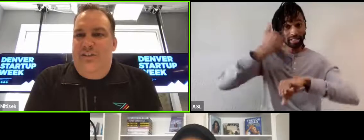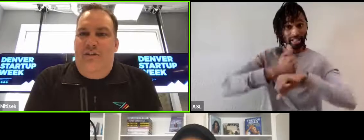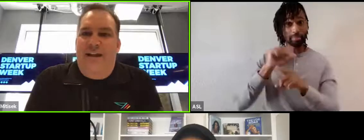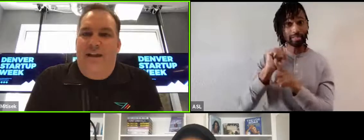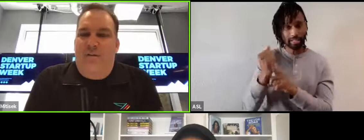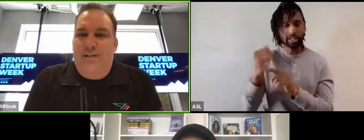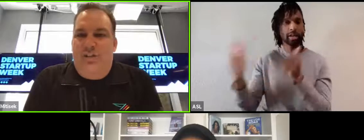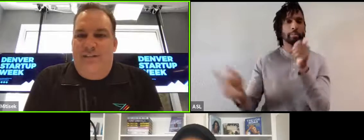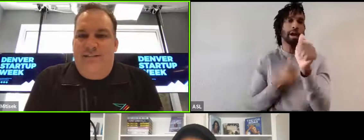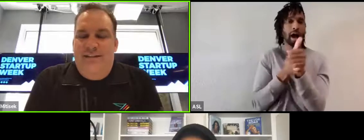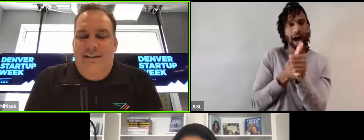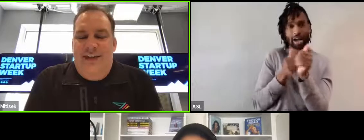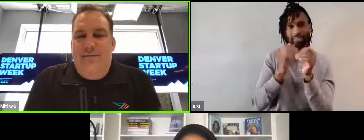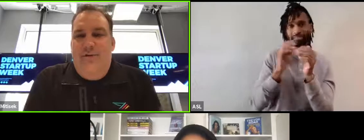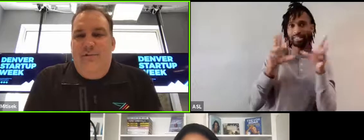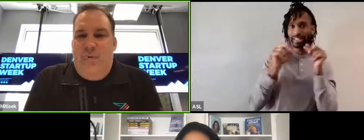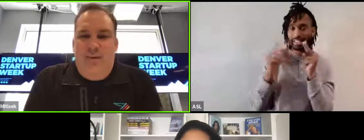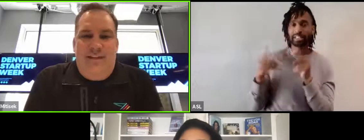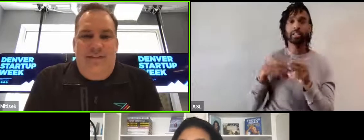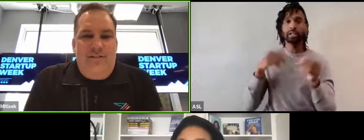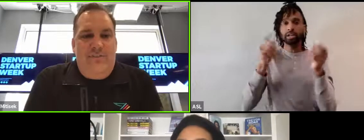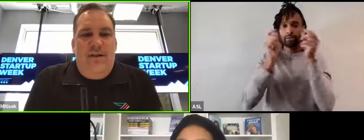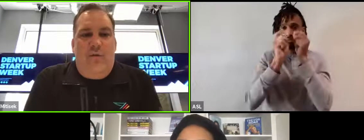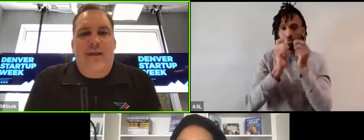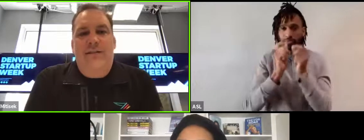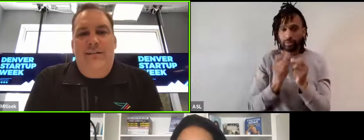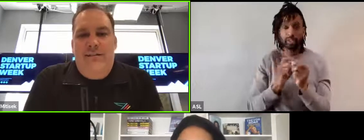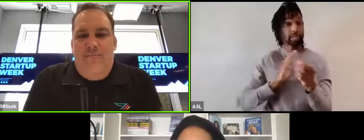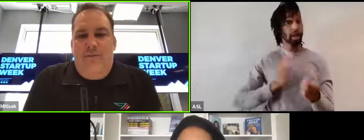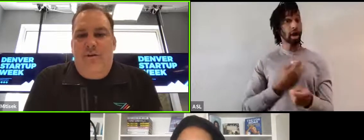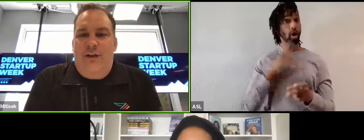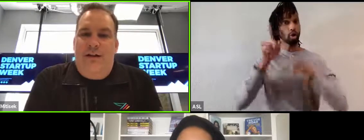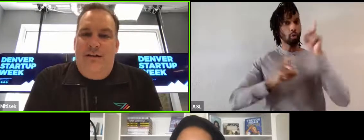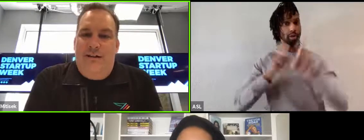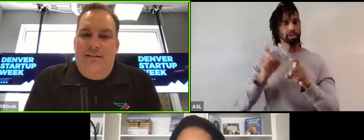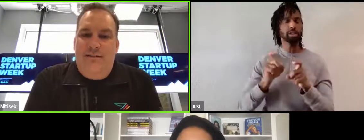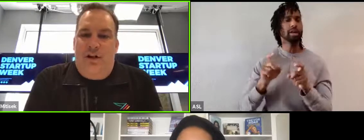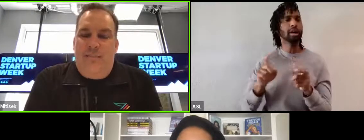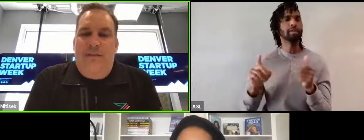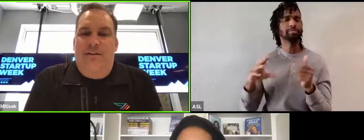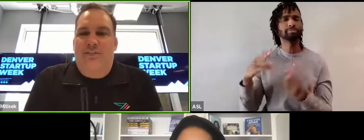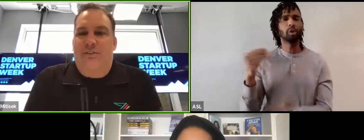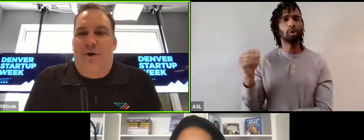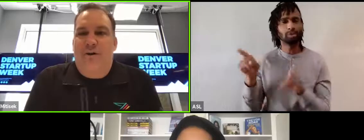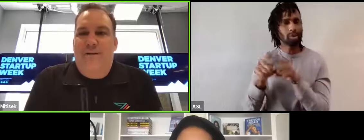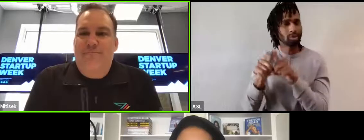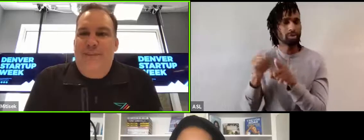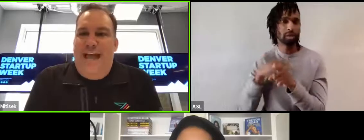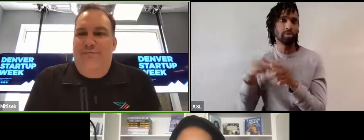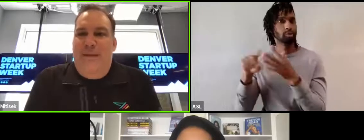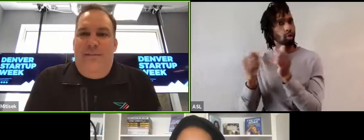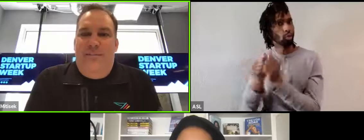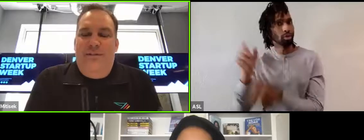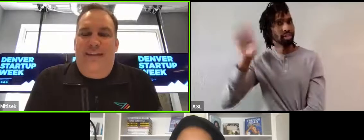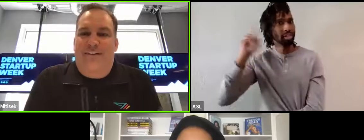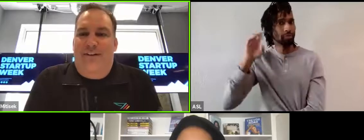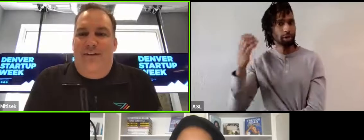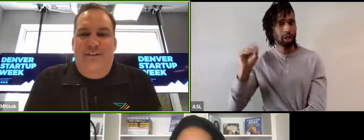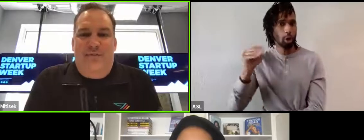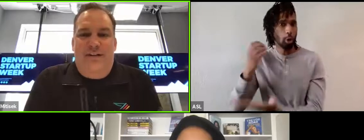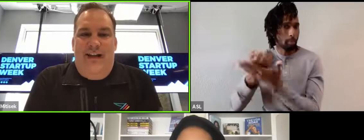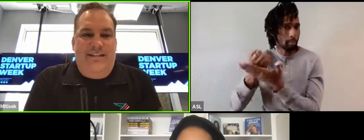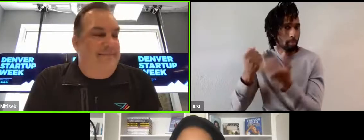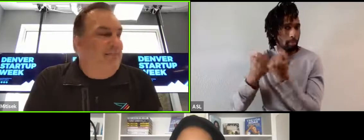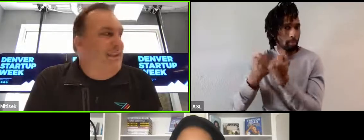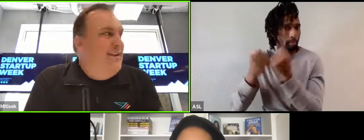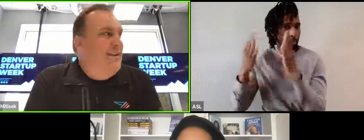the scenes curating our questions. And most importantly, they've just been a great Denver startup ecosystem partner as we've been able to put together all